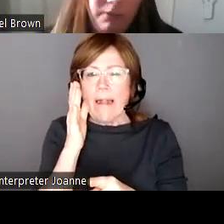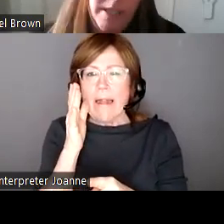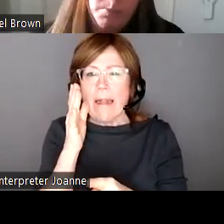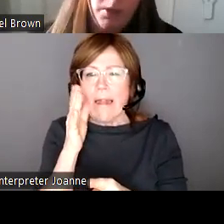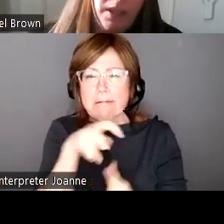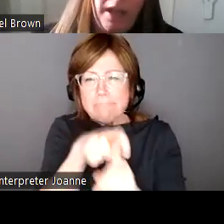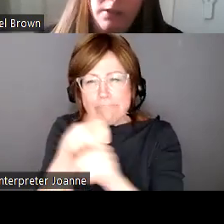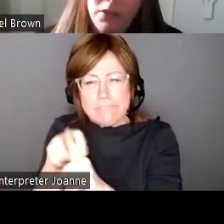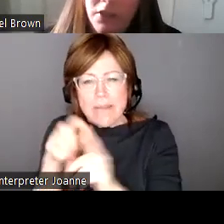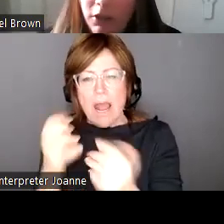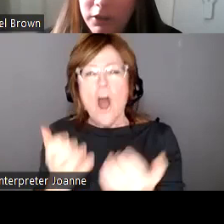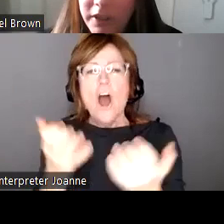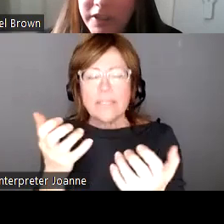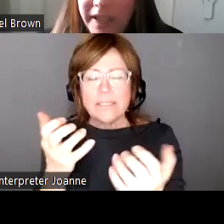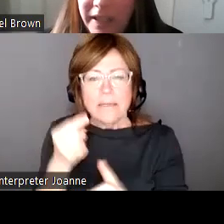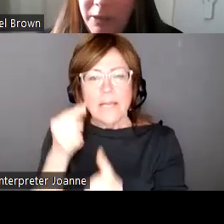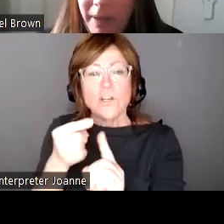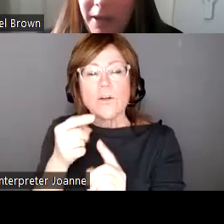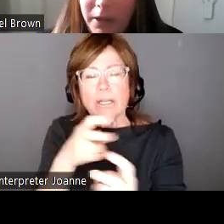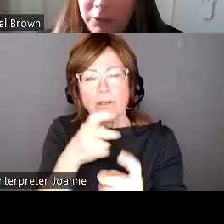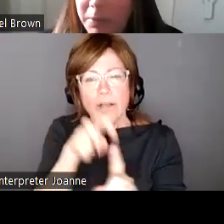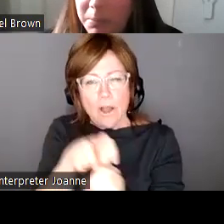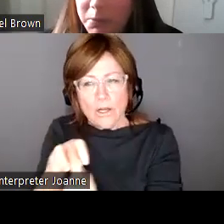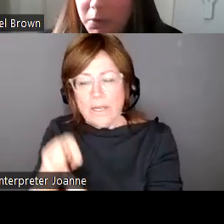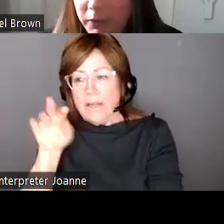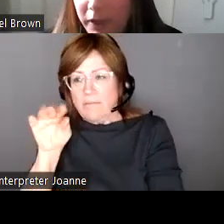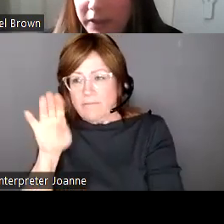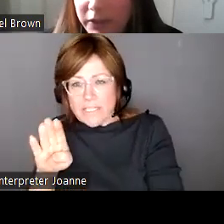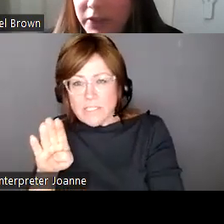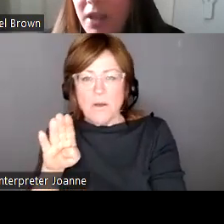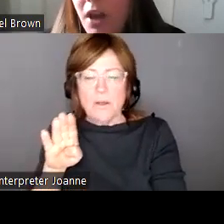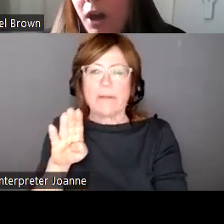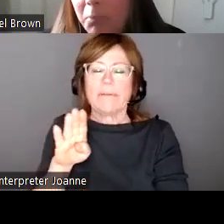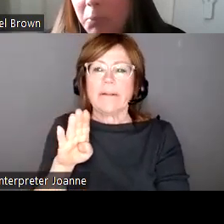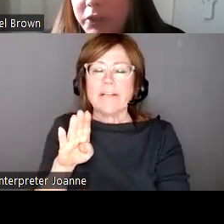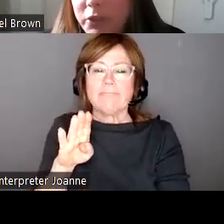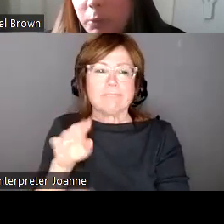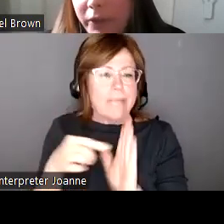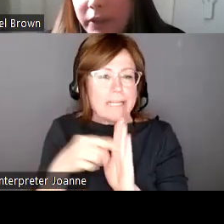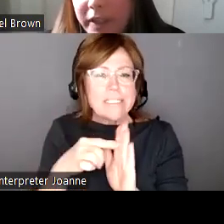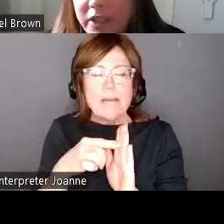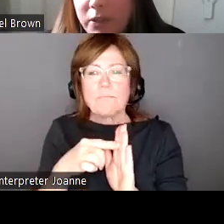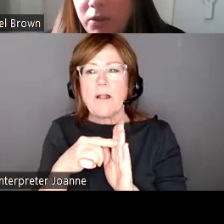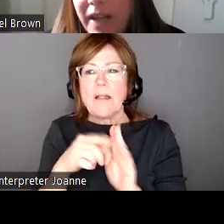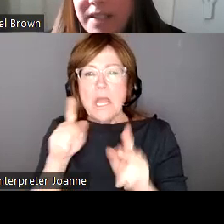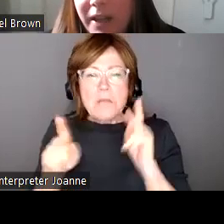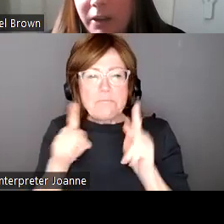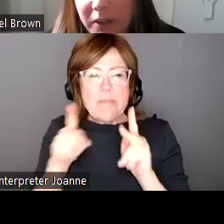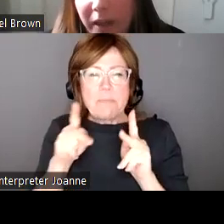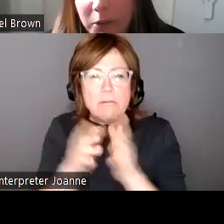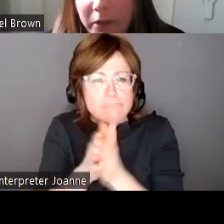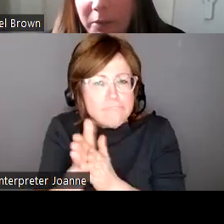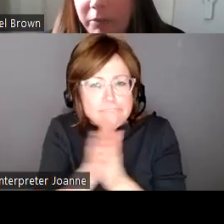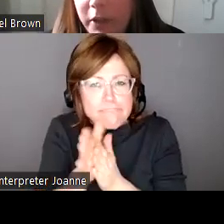So when Facebook gathers all of their data in the background from people's profiles, sort of what they're into, that's how